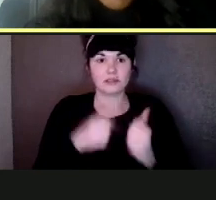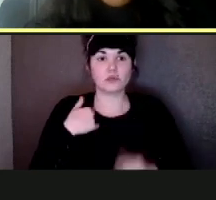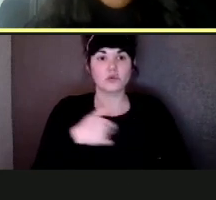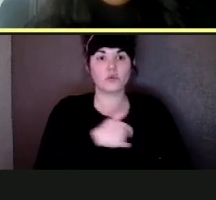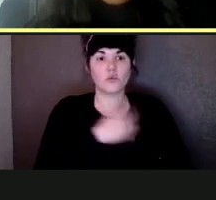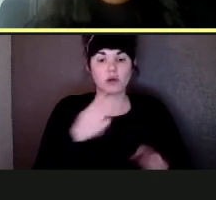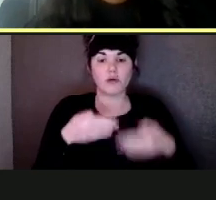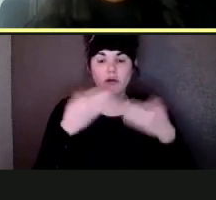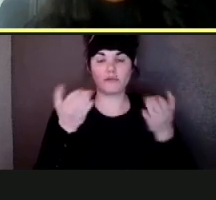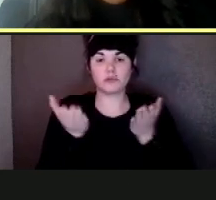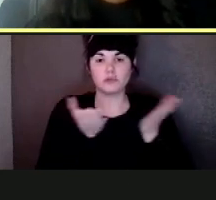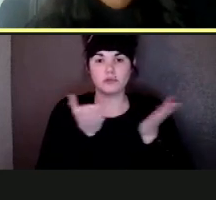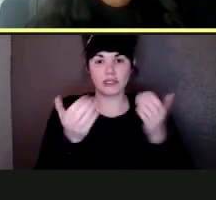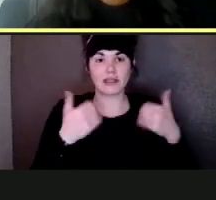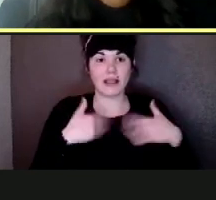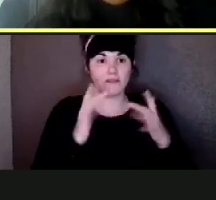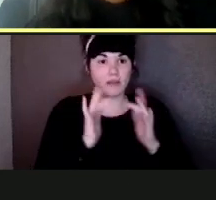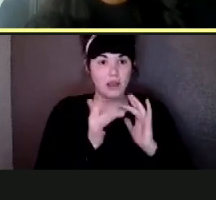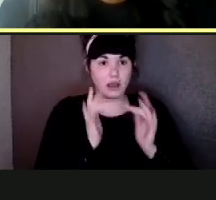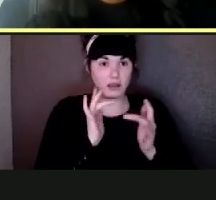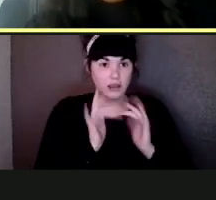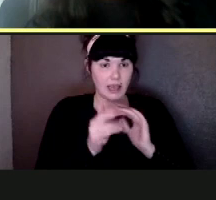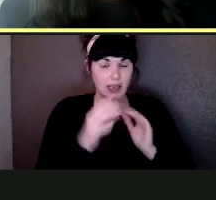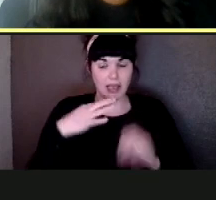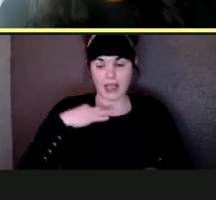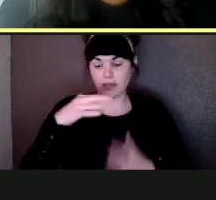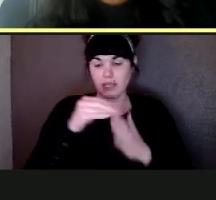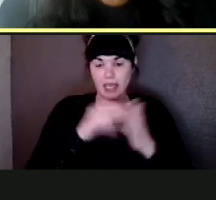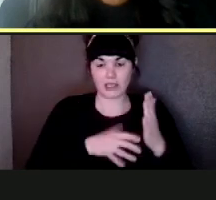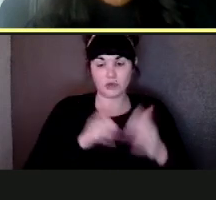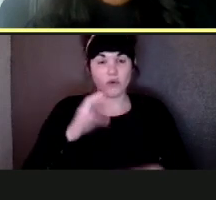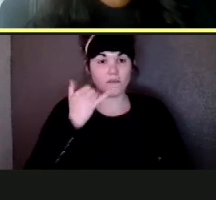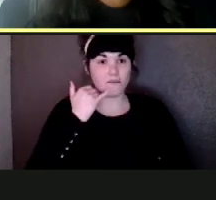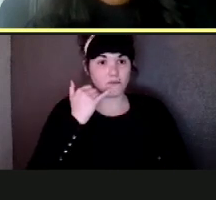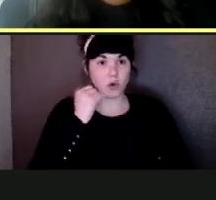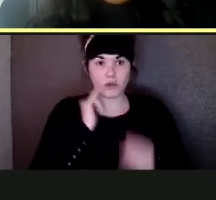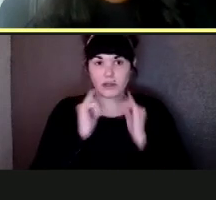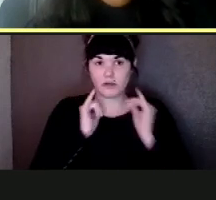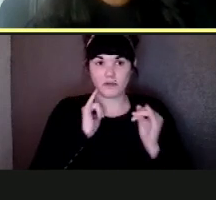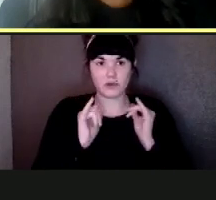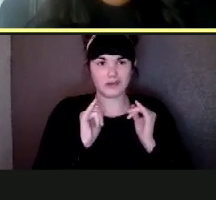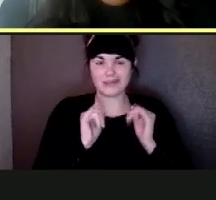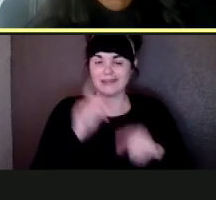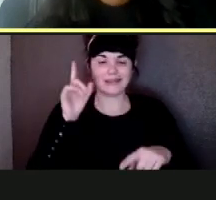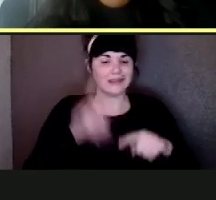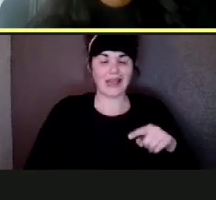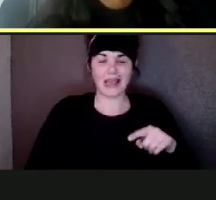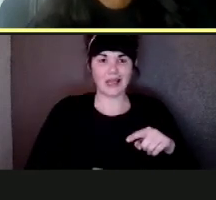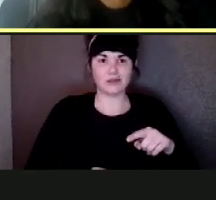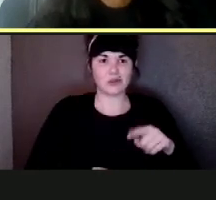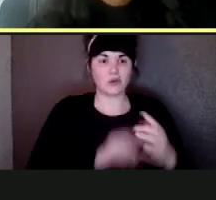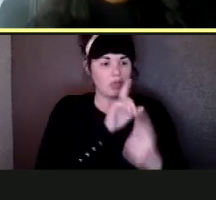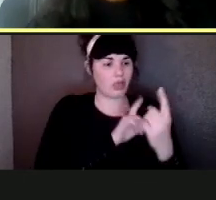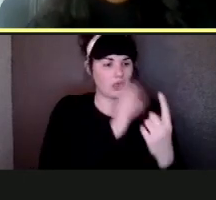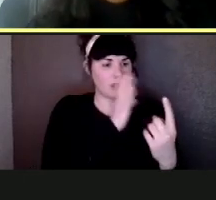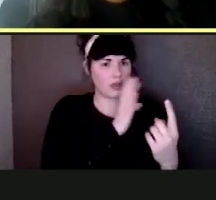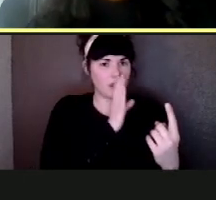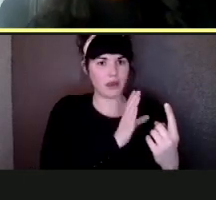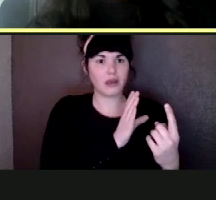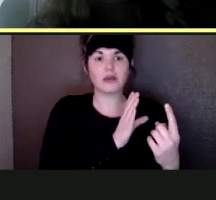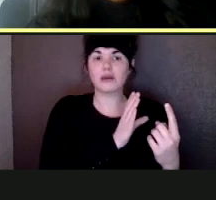online application or through telephonic appointments. Um, we are not doing in-person, um, appointments right now because we are virtual. Um,